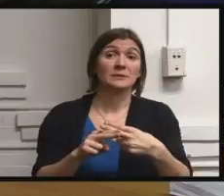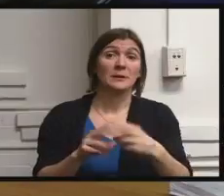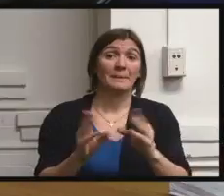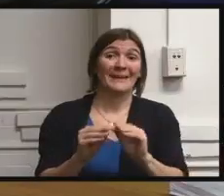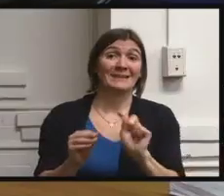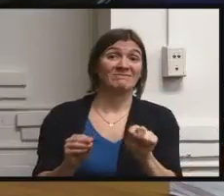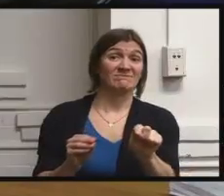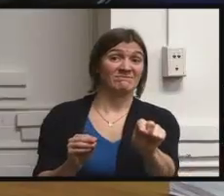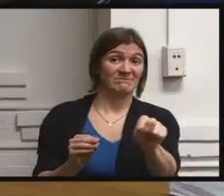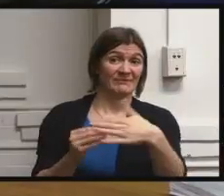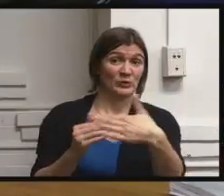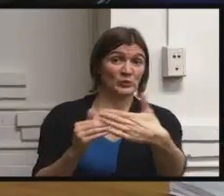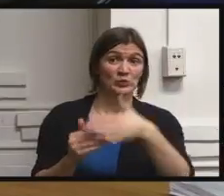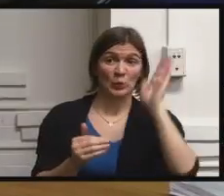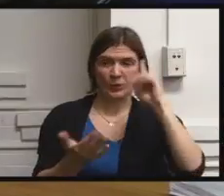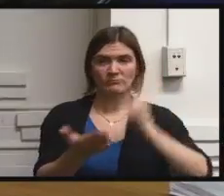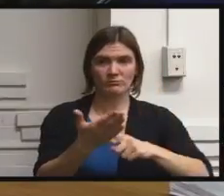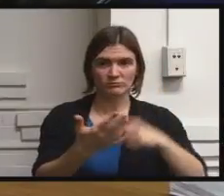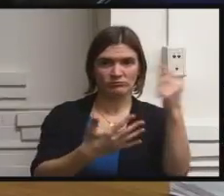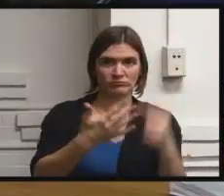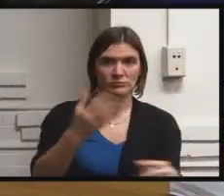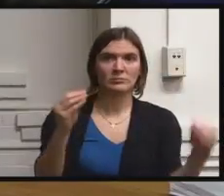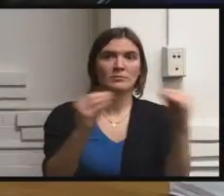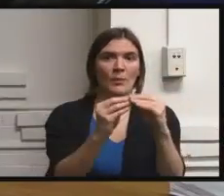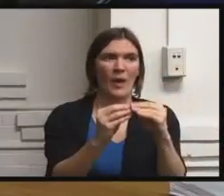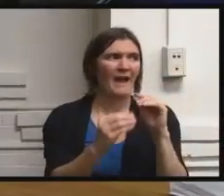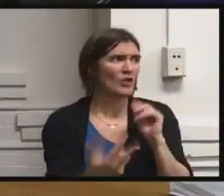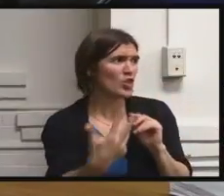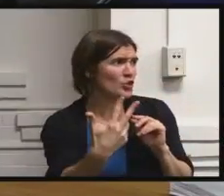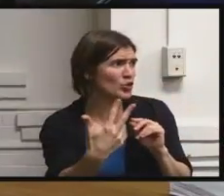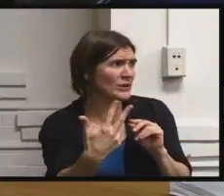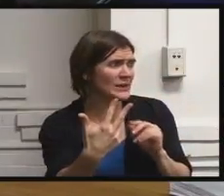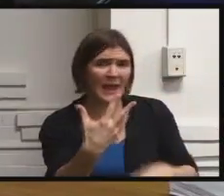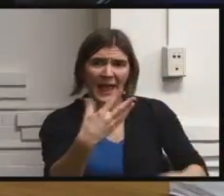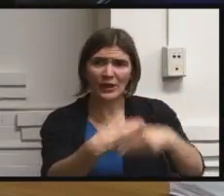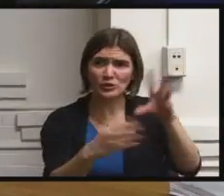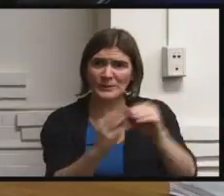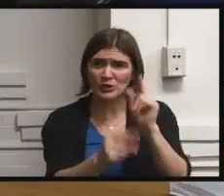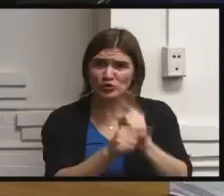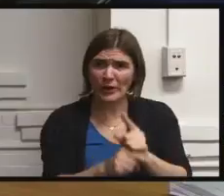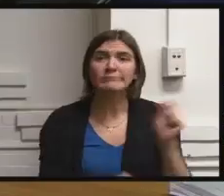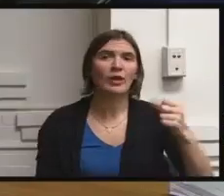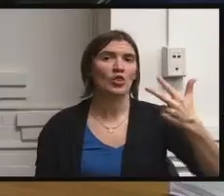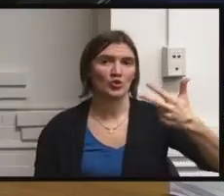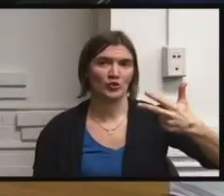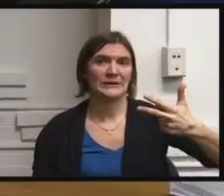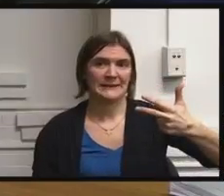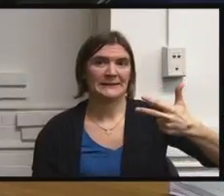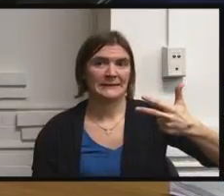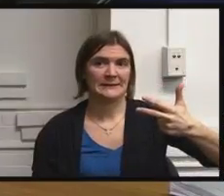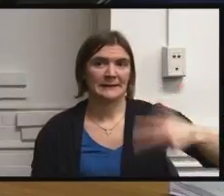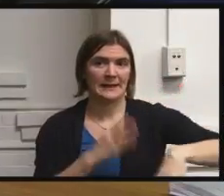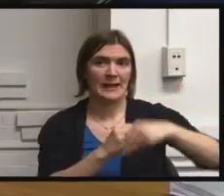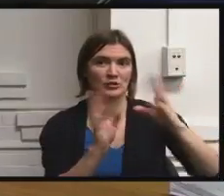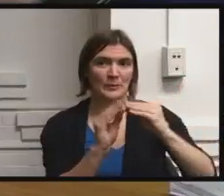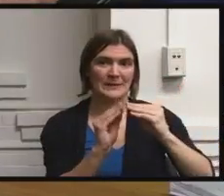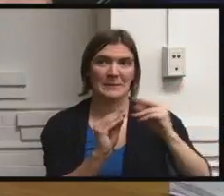to address additional topics, and I think there's three of them. Correct. Three of them, and that would be